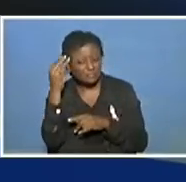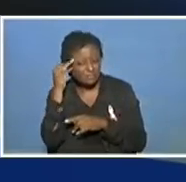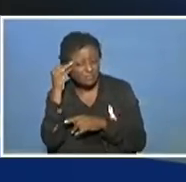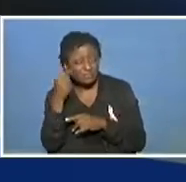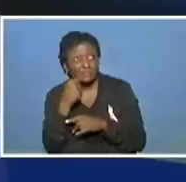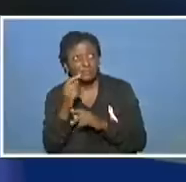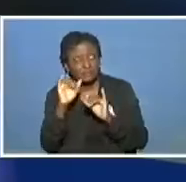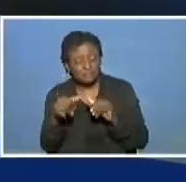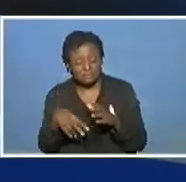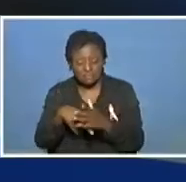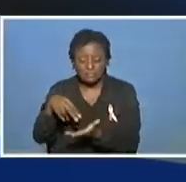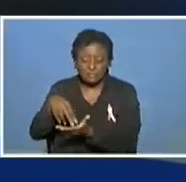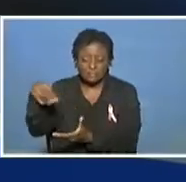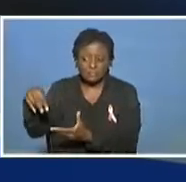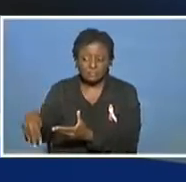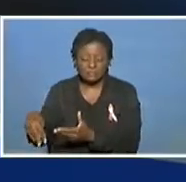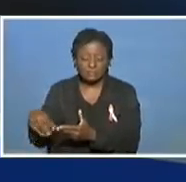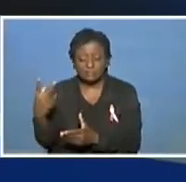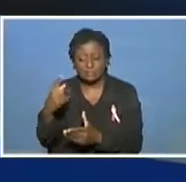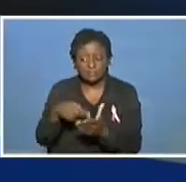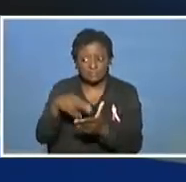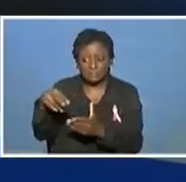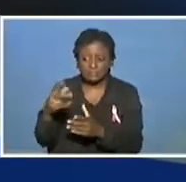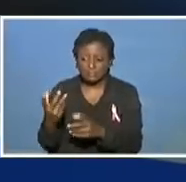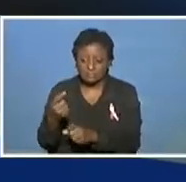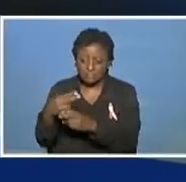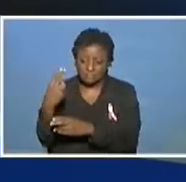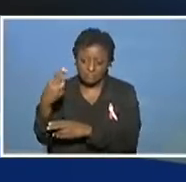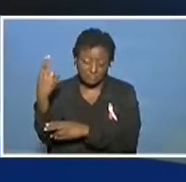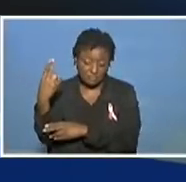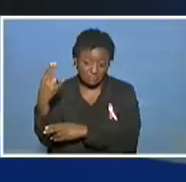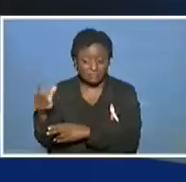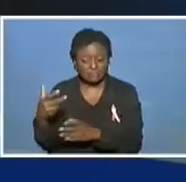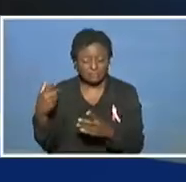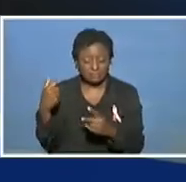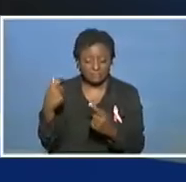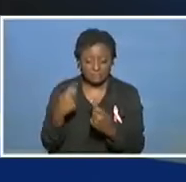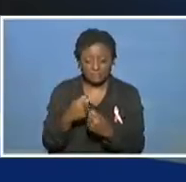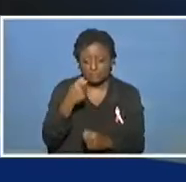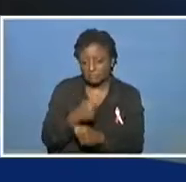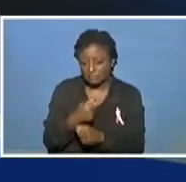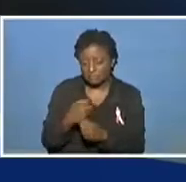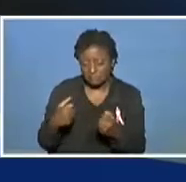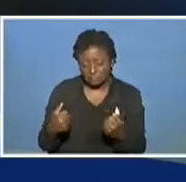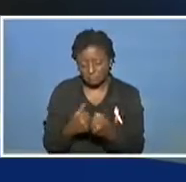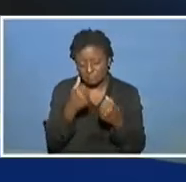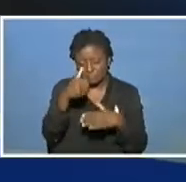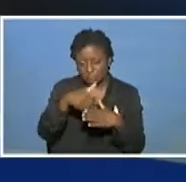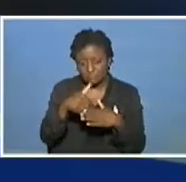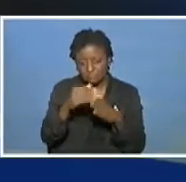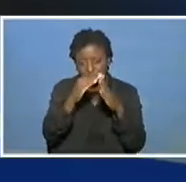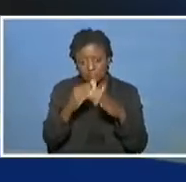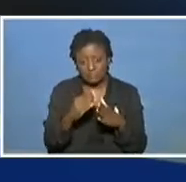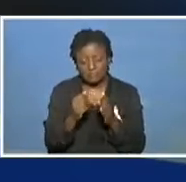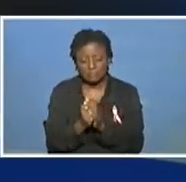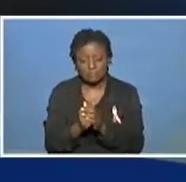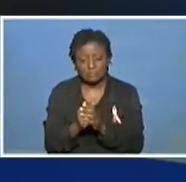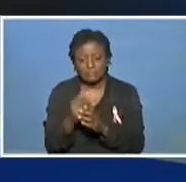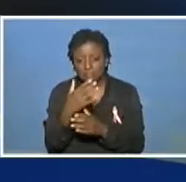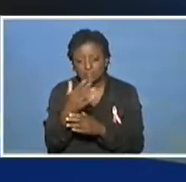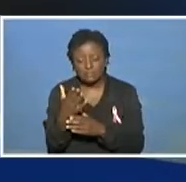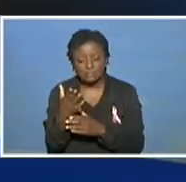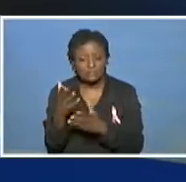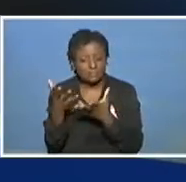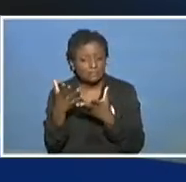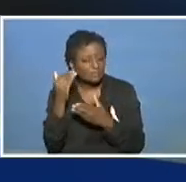the house. So House was the writer. House wrote the story the next morning, leave it for Katie. Of course, we wanted to know who shot it. He was